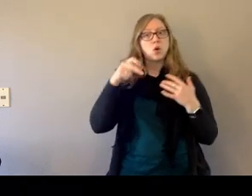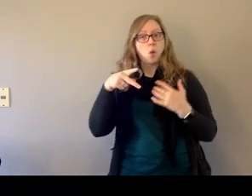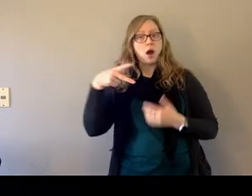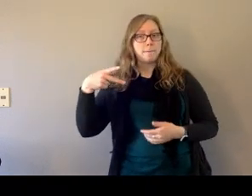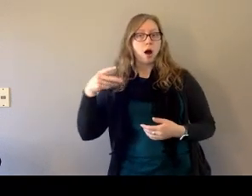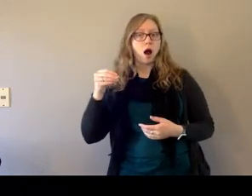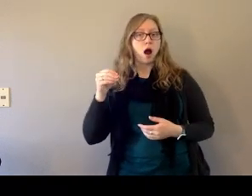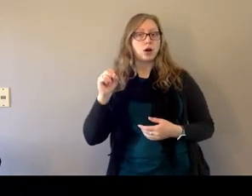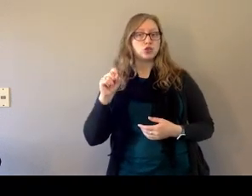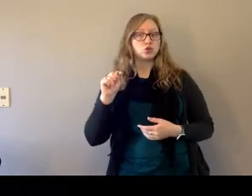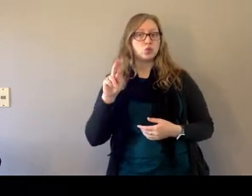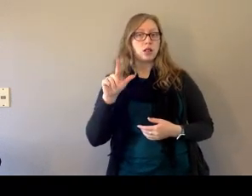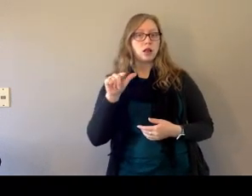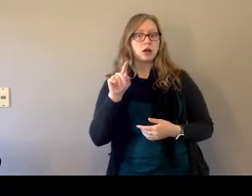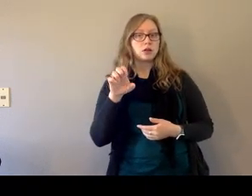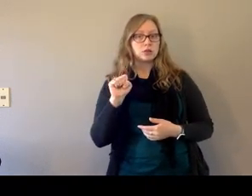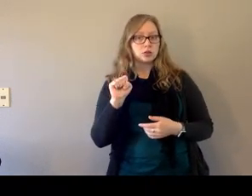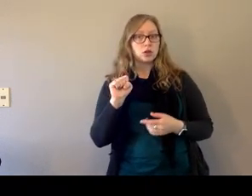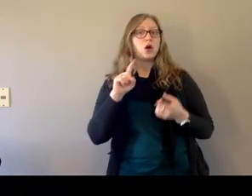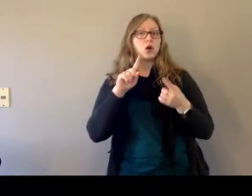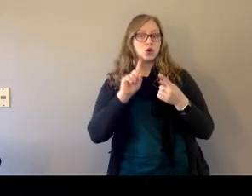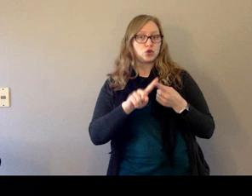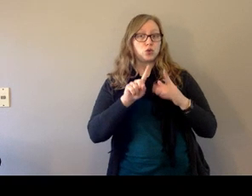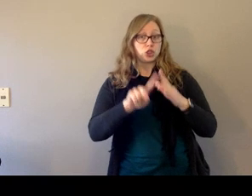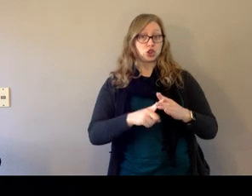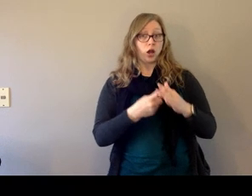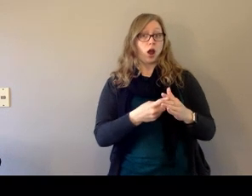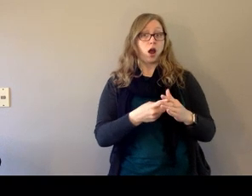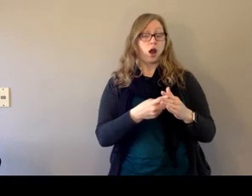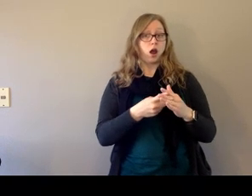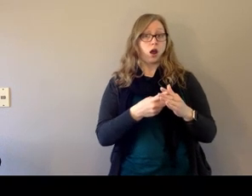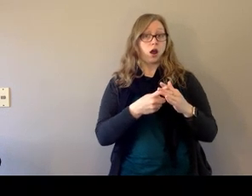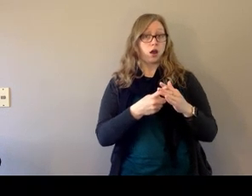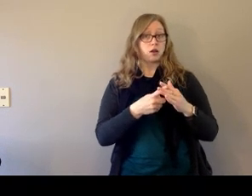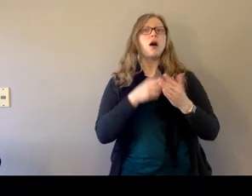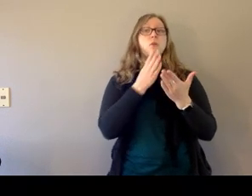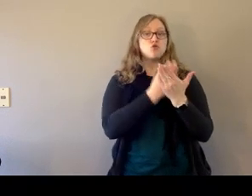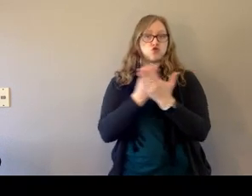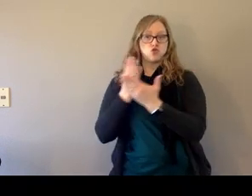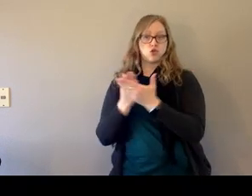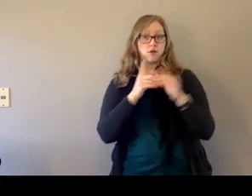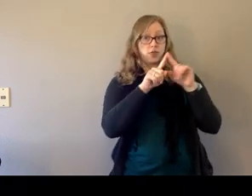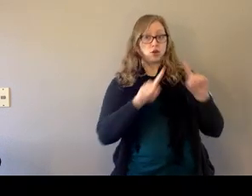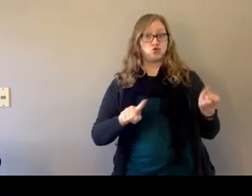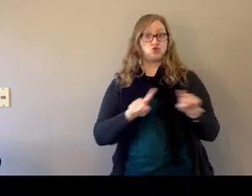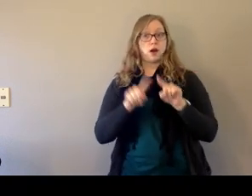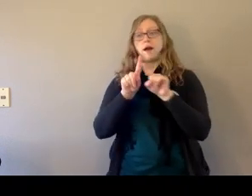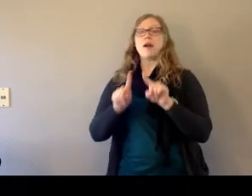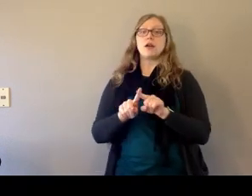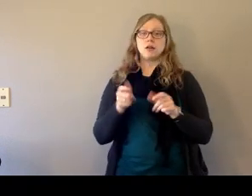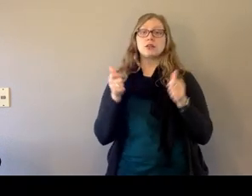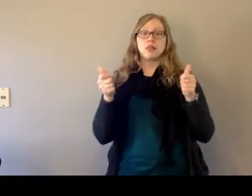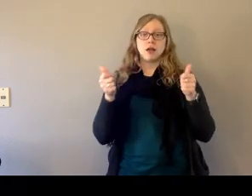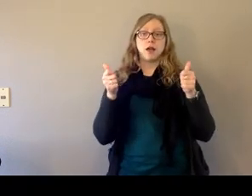congruent triangles. Once we know the triangles are congruent by using one of those five